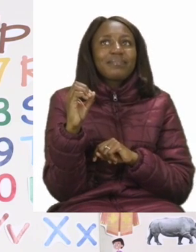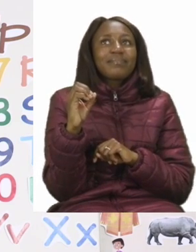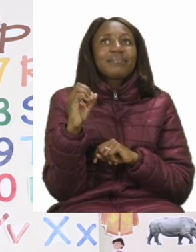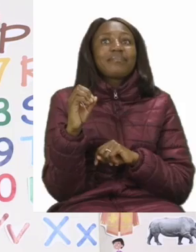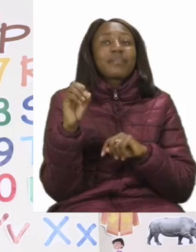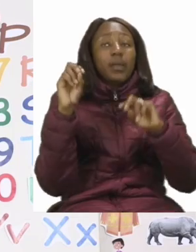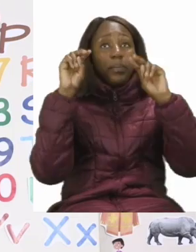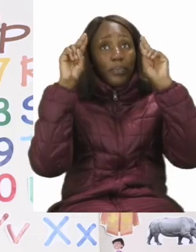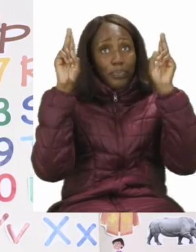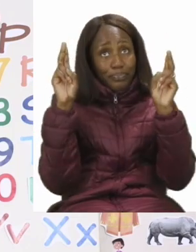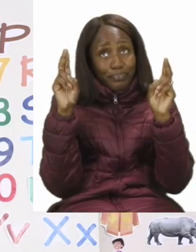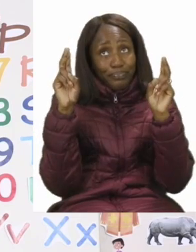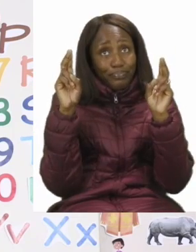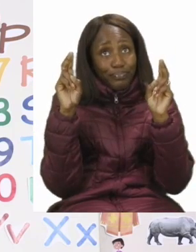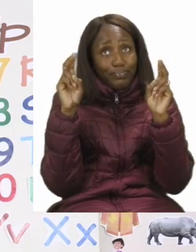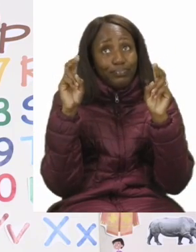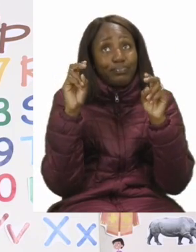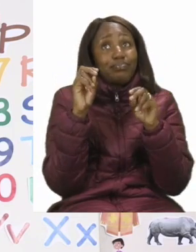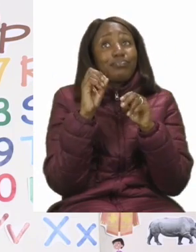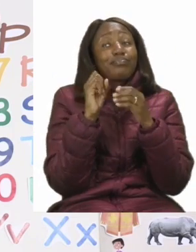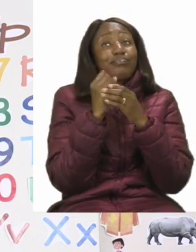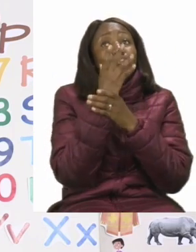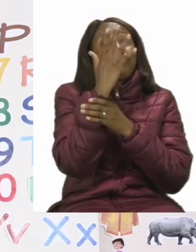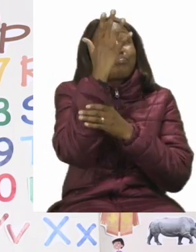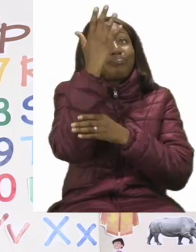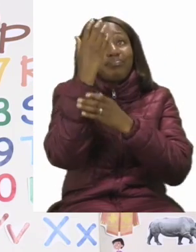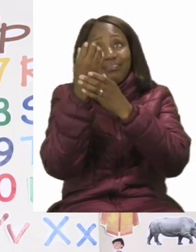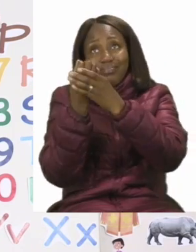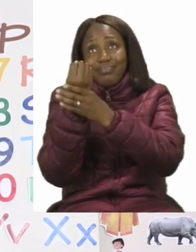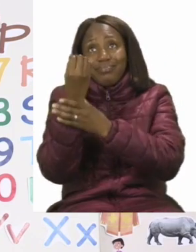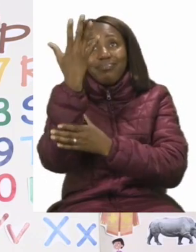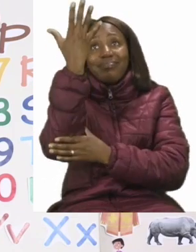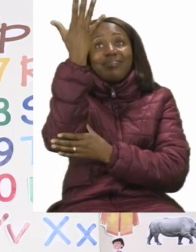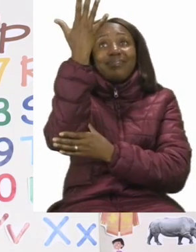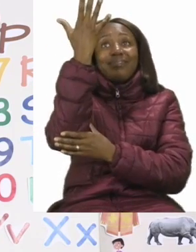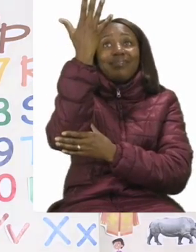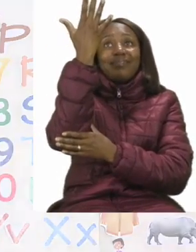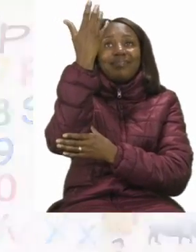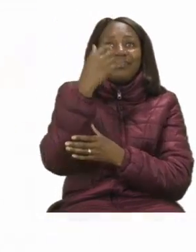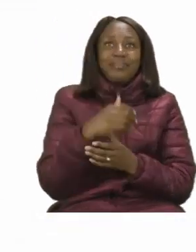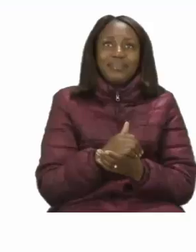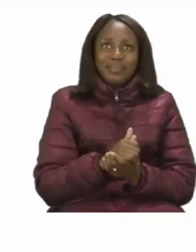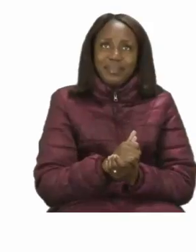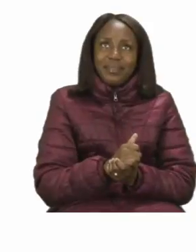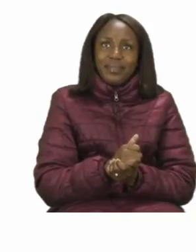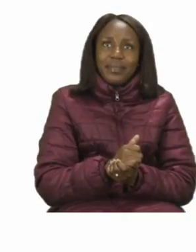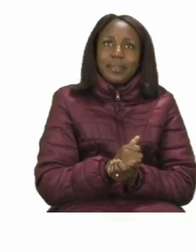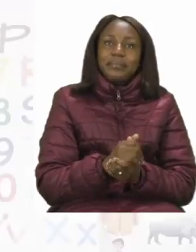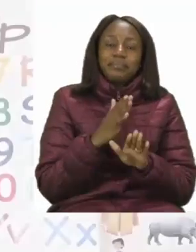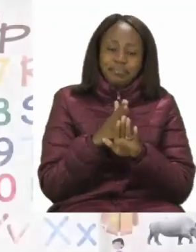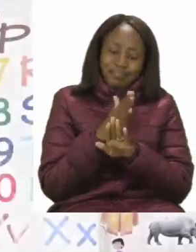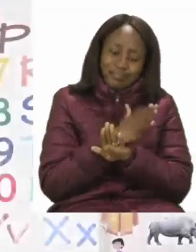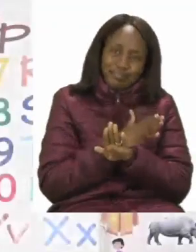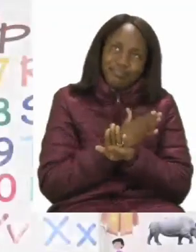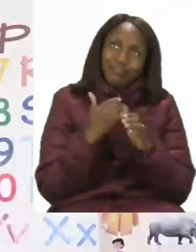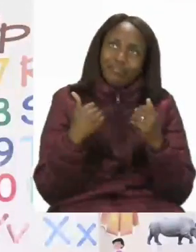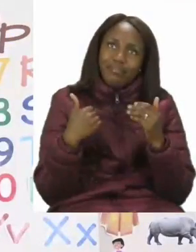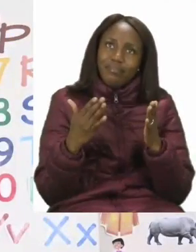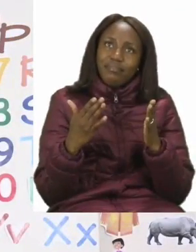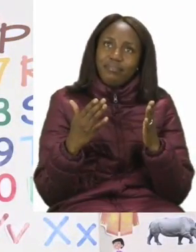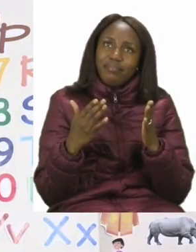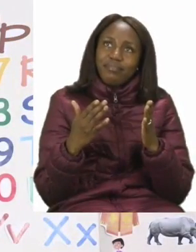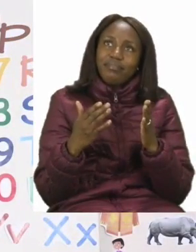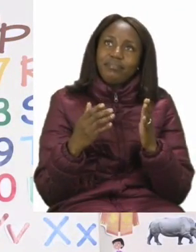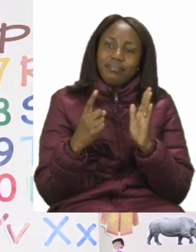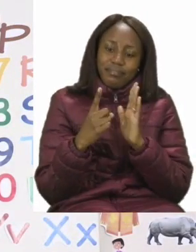our theme for this week is plants and growth. Now,